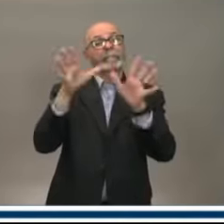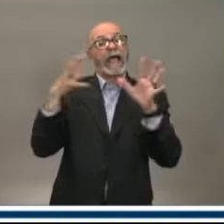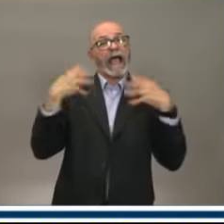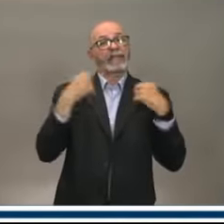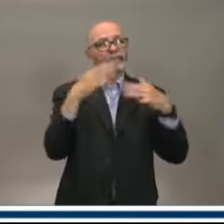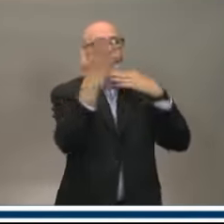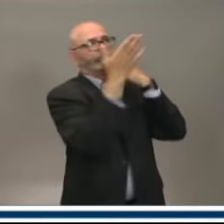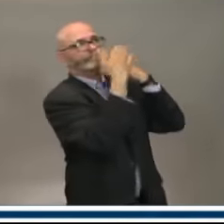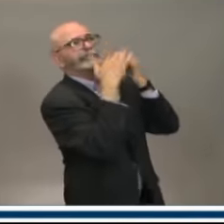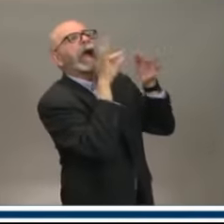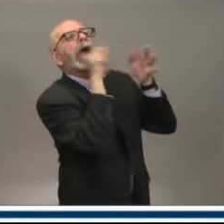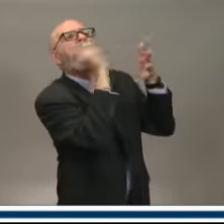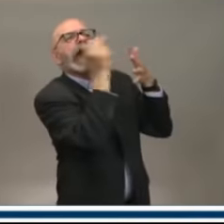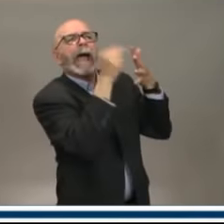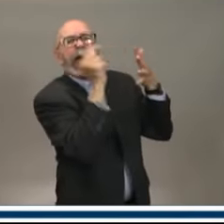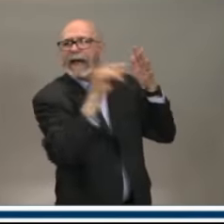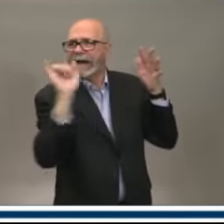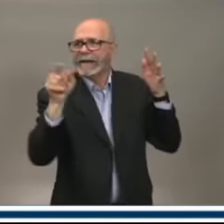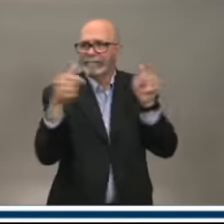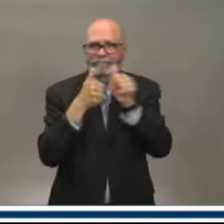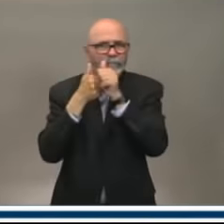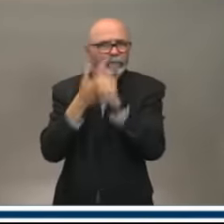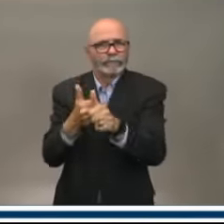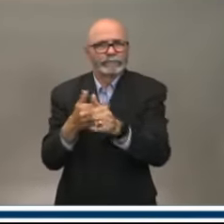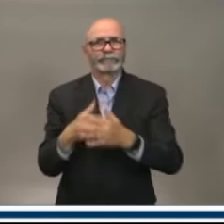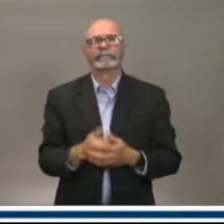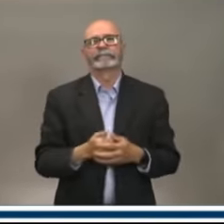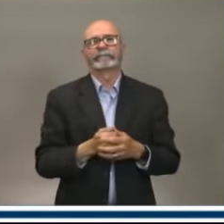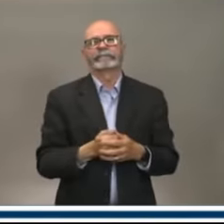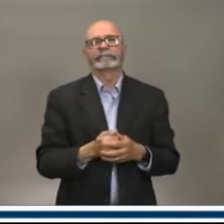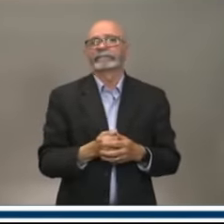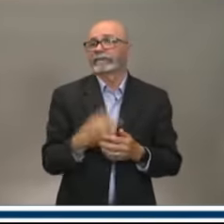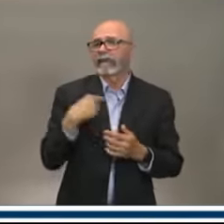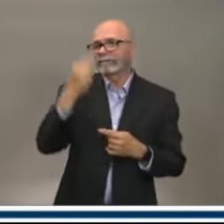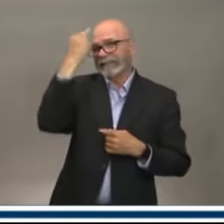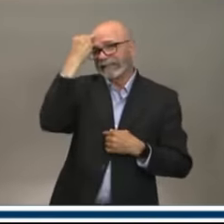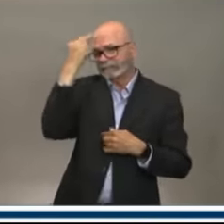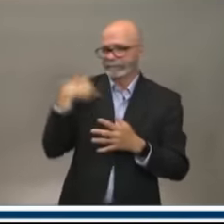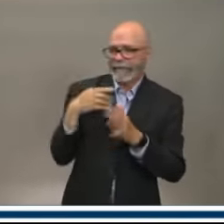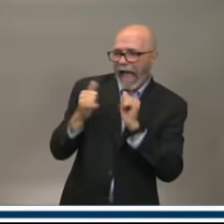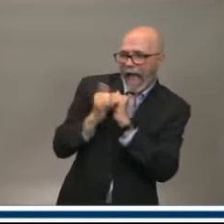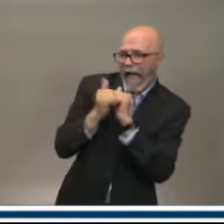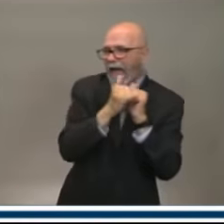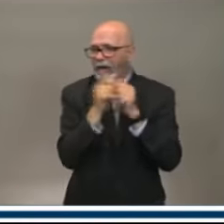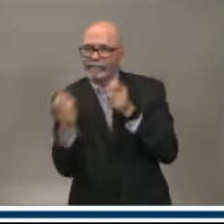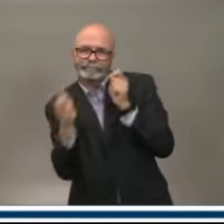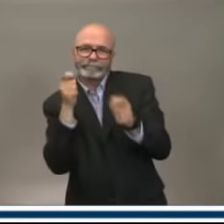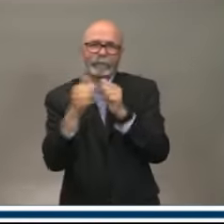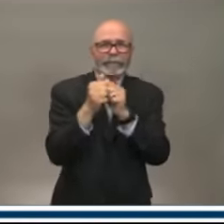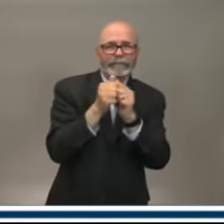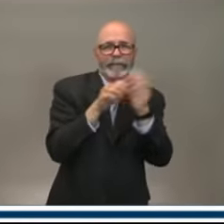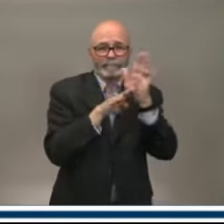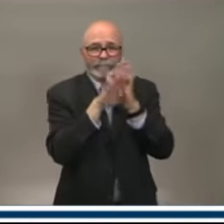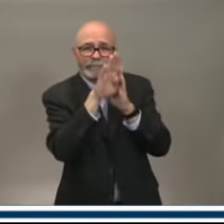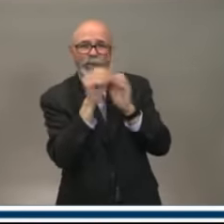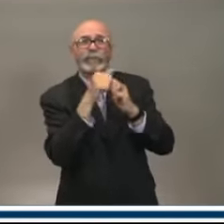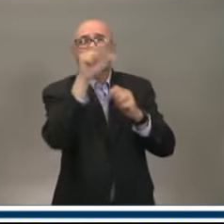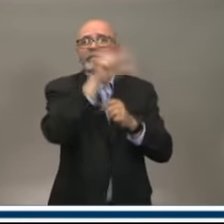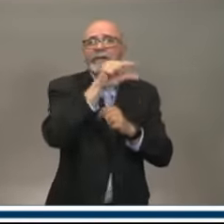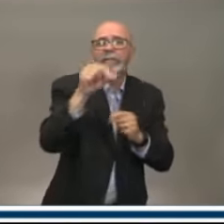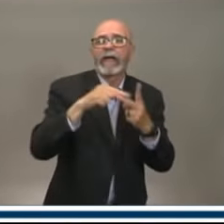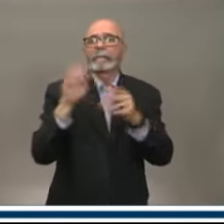as the government develops its plan for reopening the province. But it's important that people understand